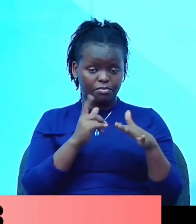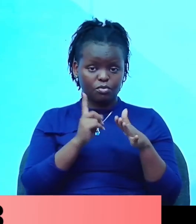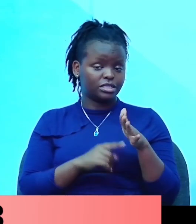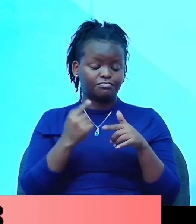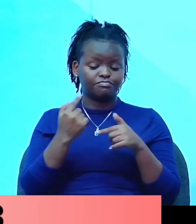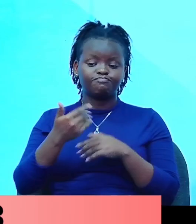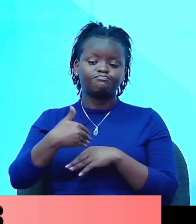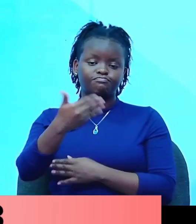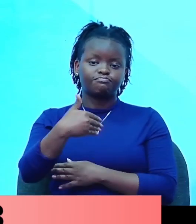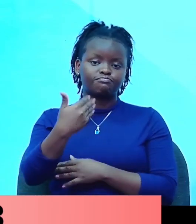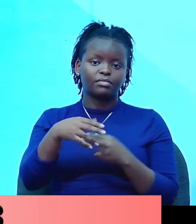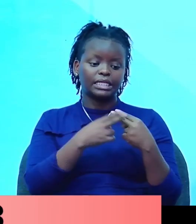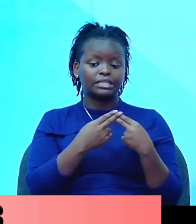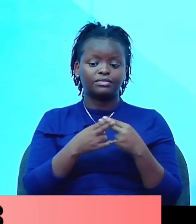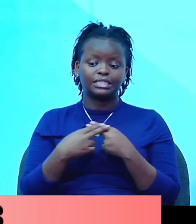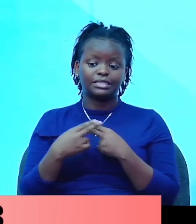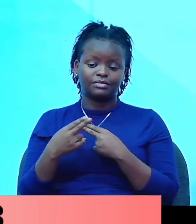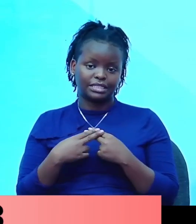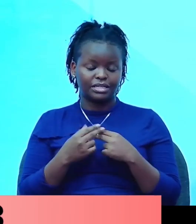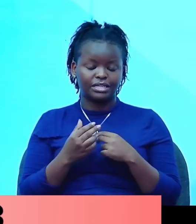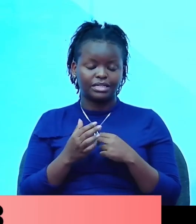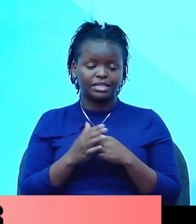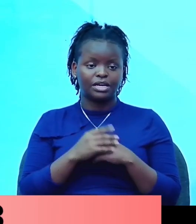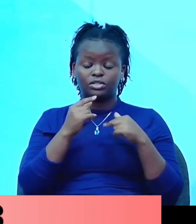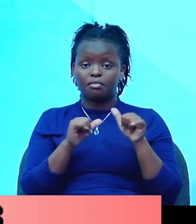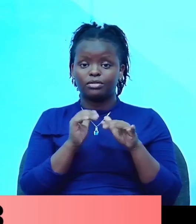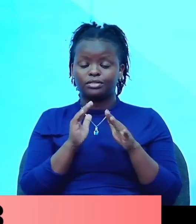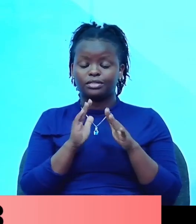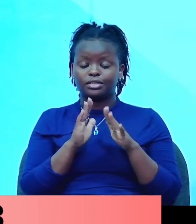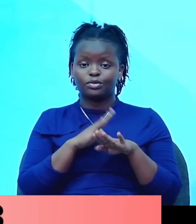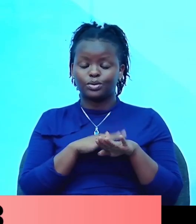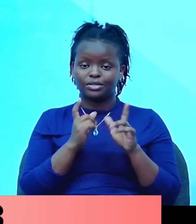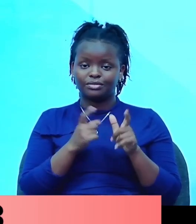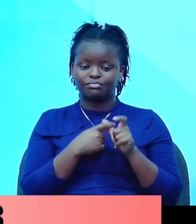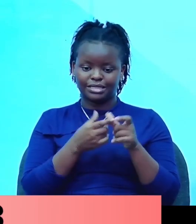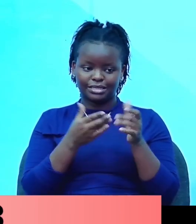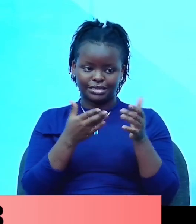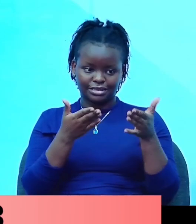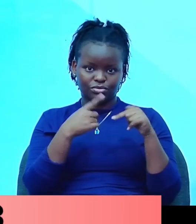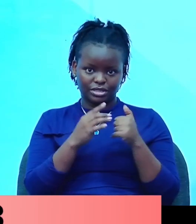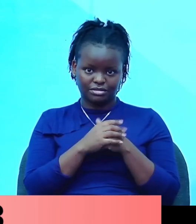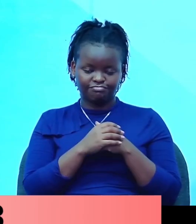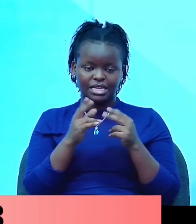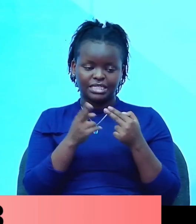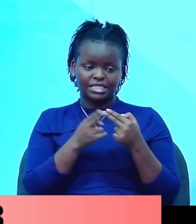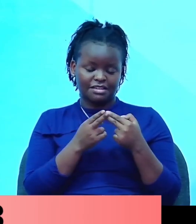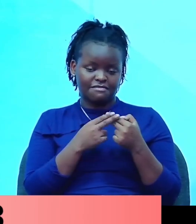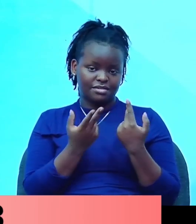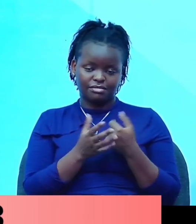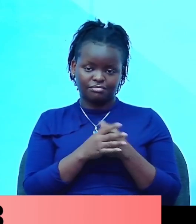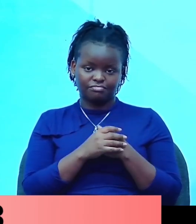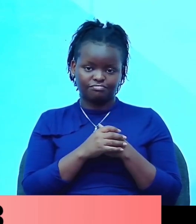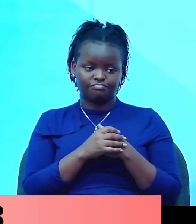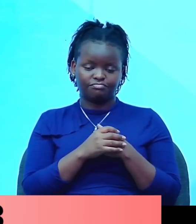Saving. We've just talked about the amazing grand prizes that are there to be won as far as, saving is concerned. And just to put